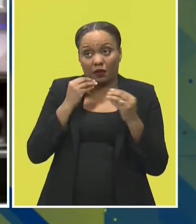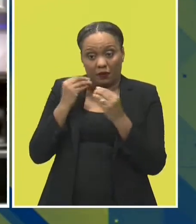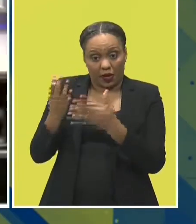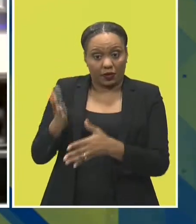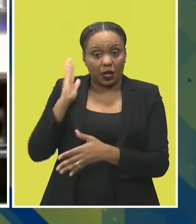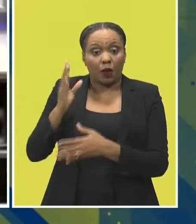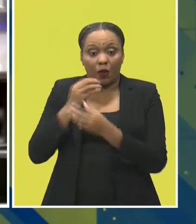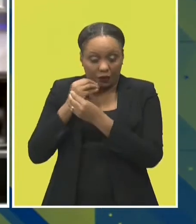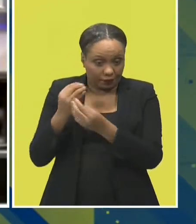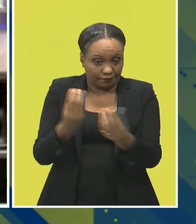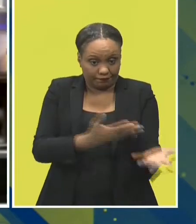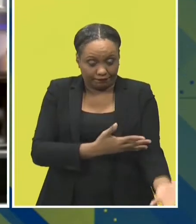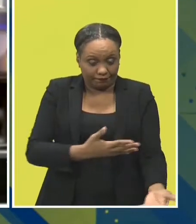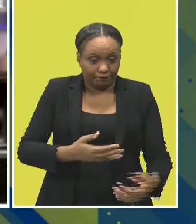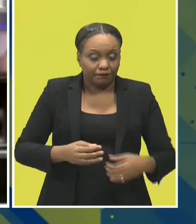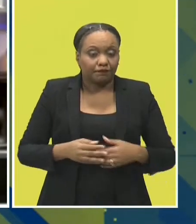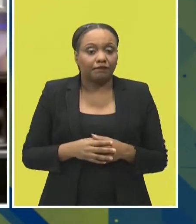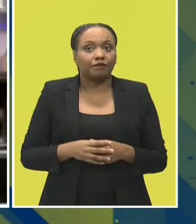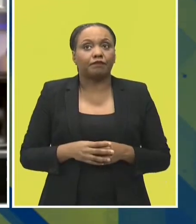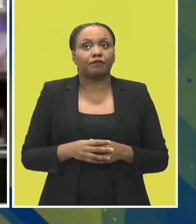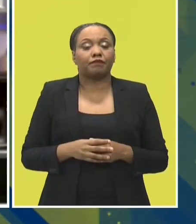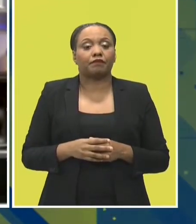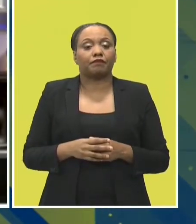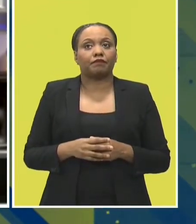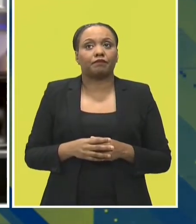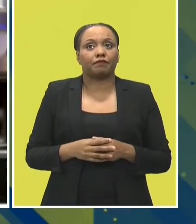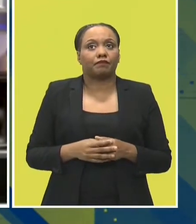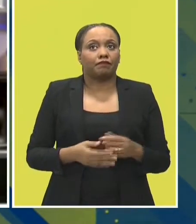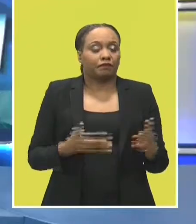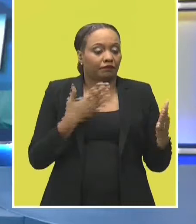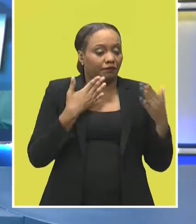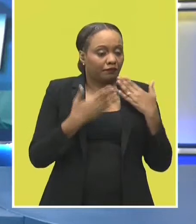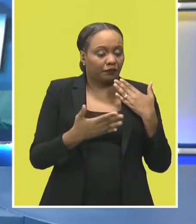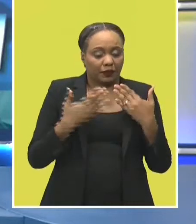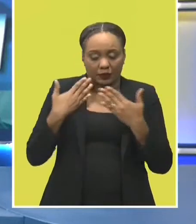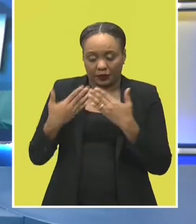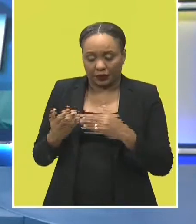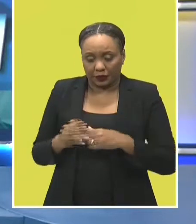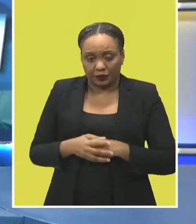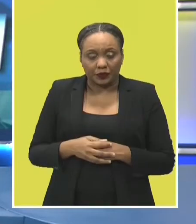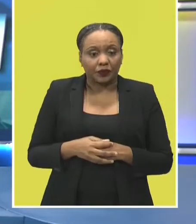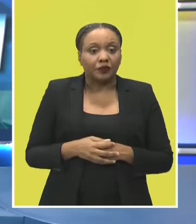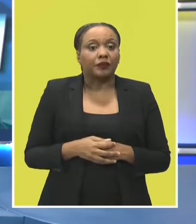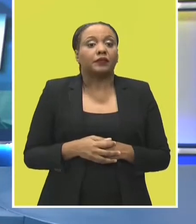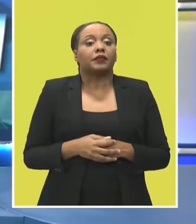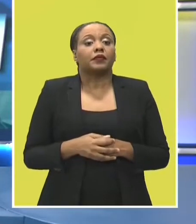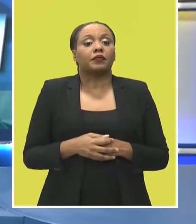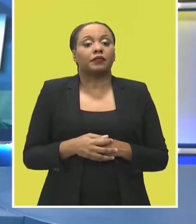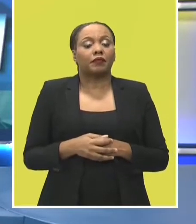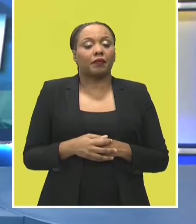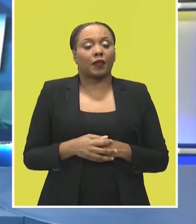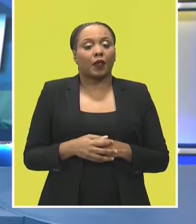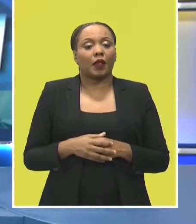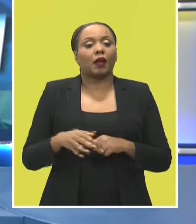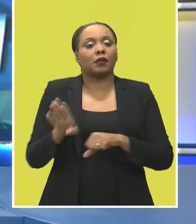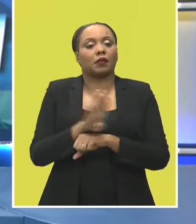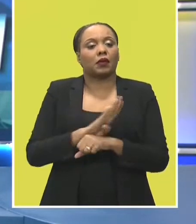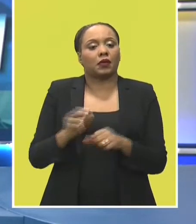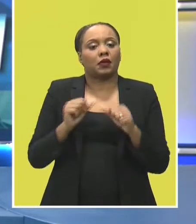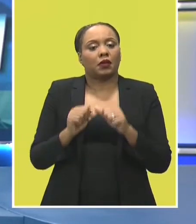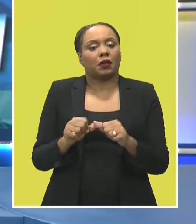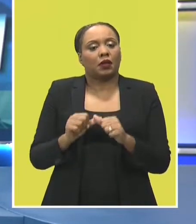updates as they come to hand. Back to you. Thank you so much, Lisa. Tragedy indeed. Well, as Barbados moves towards phasing